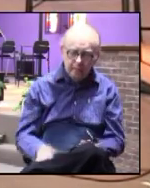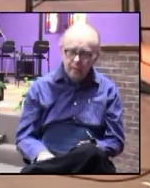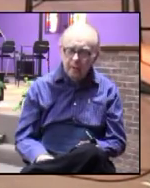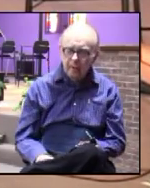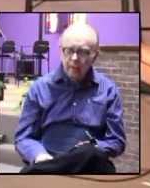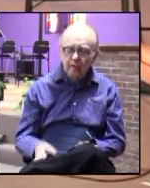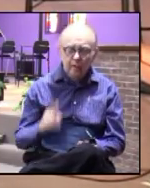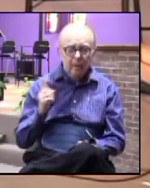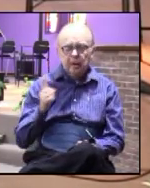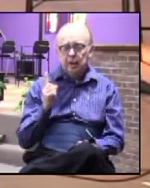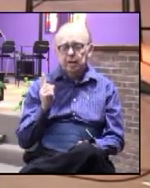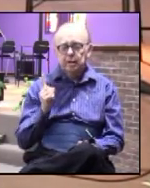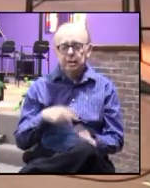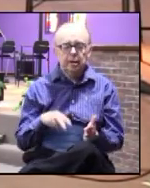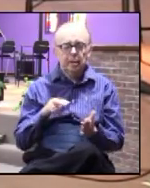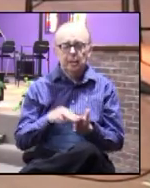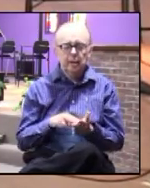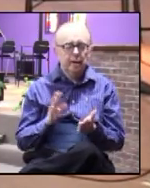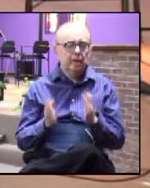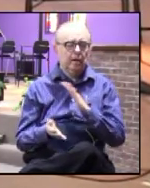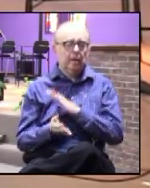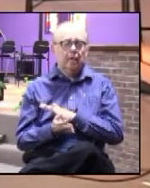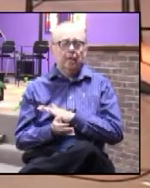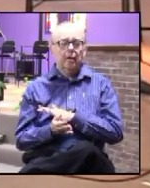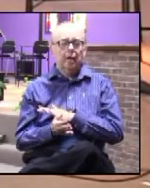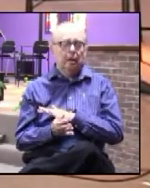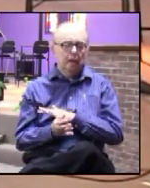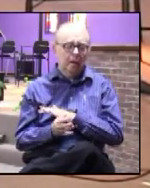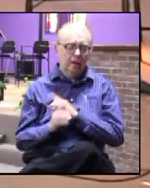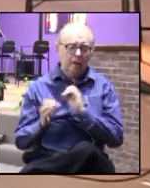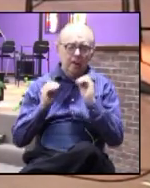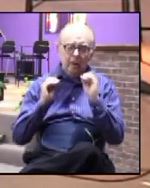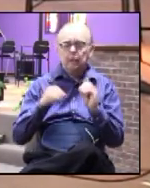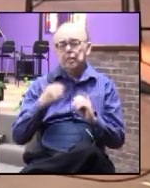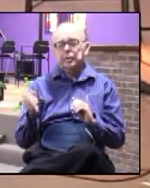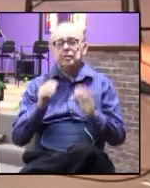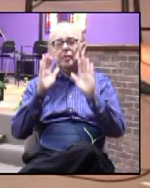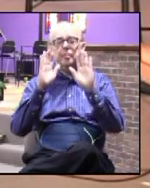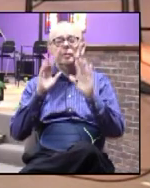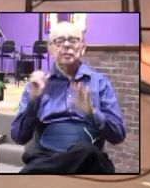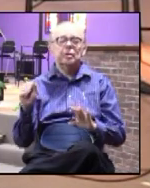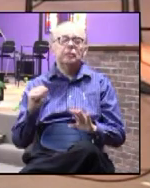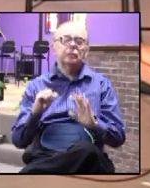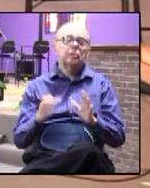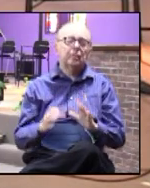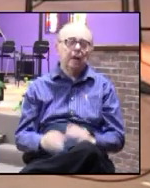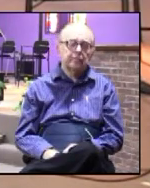Man, I got to get up in the morning and teach another Sunday school class.